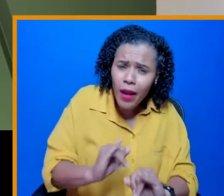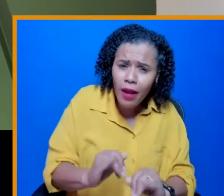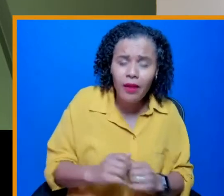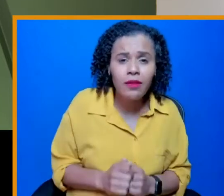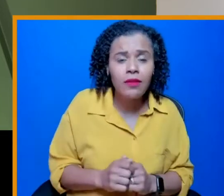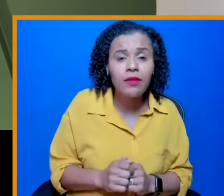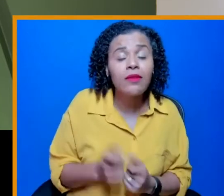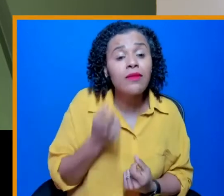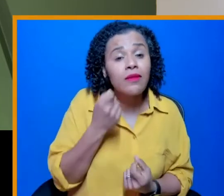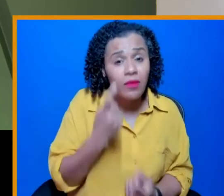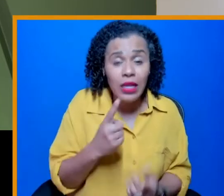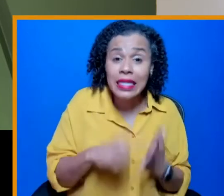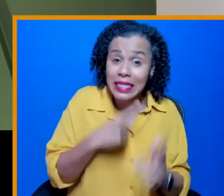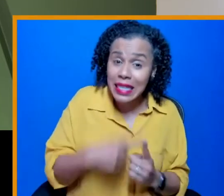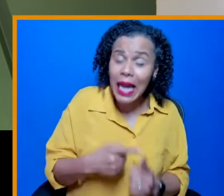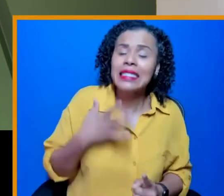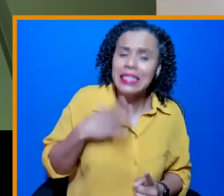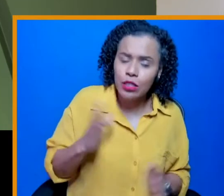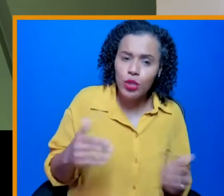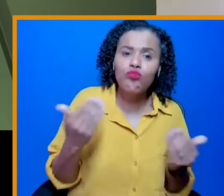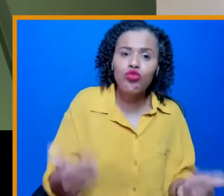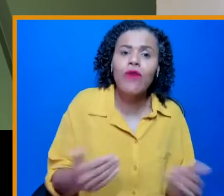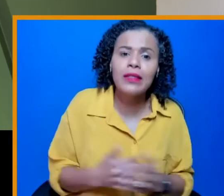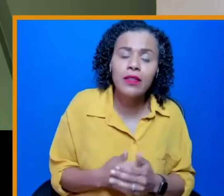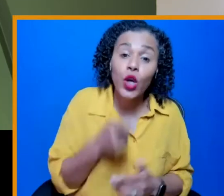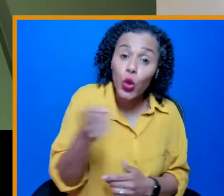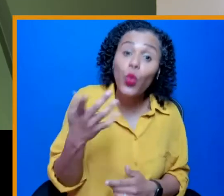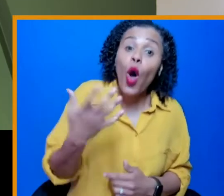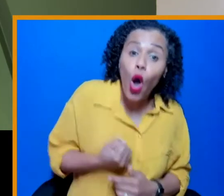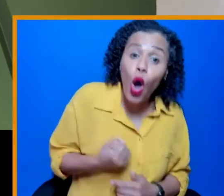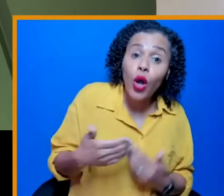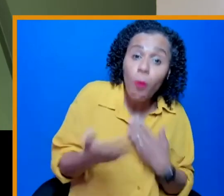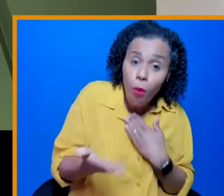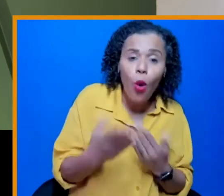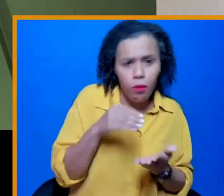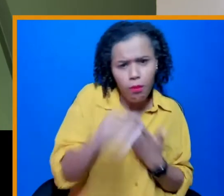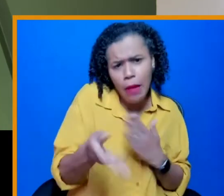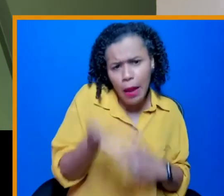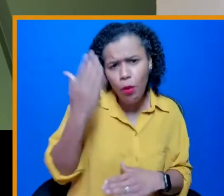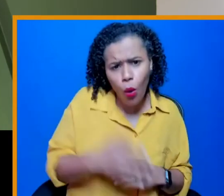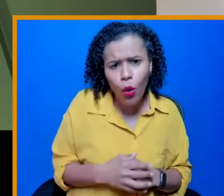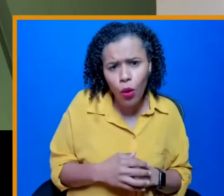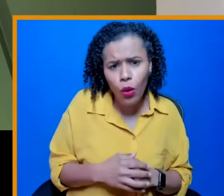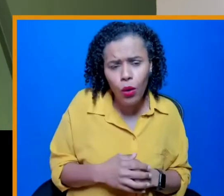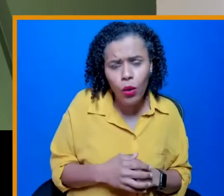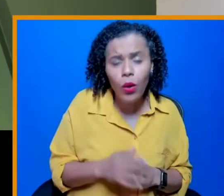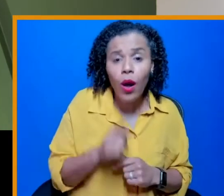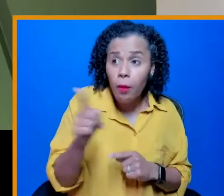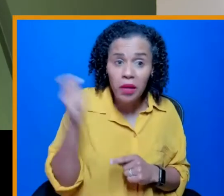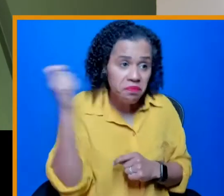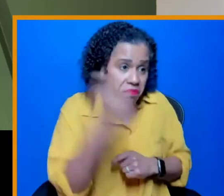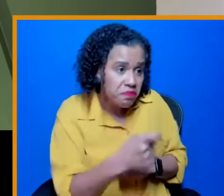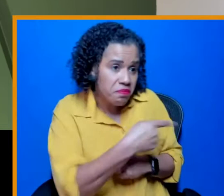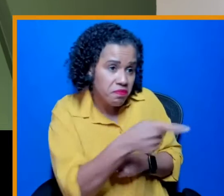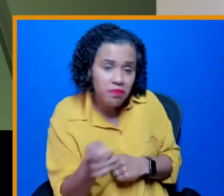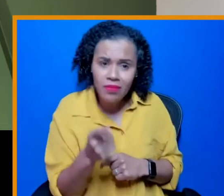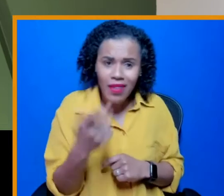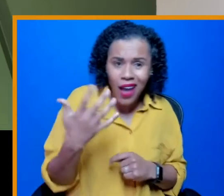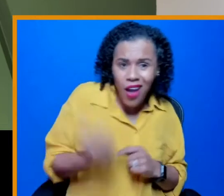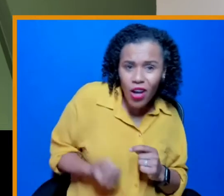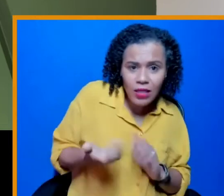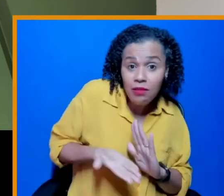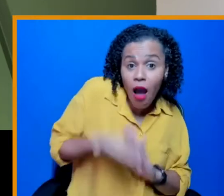tax needs to be progressive. When you earn more, you pay more. But this tax hike will penalise people who won't see a real increase in their